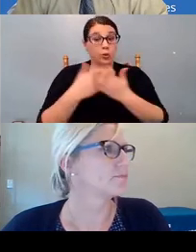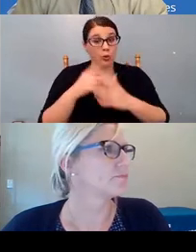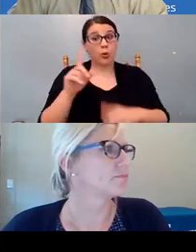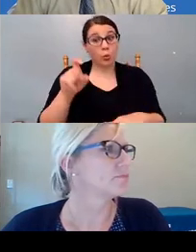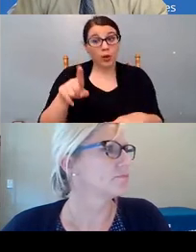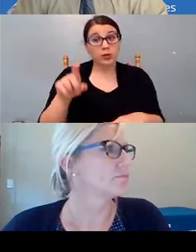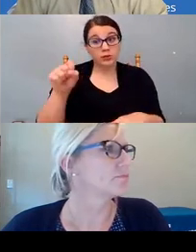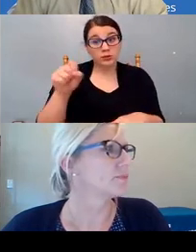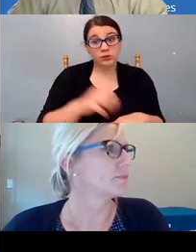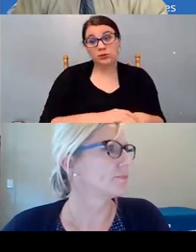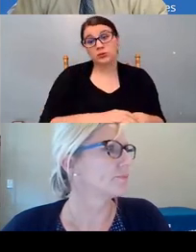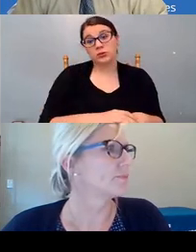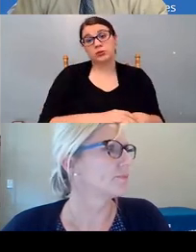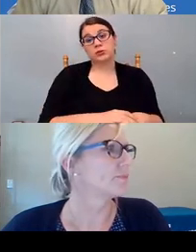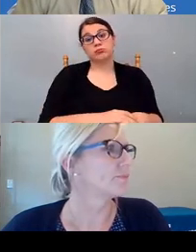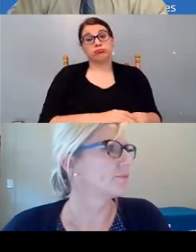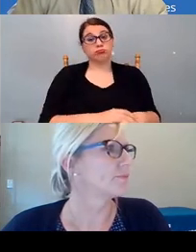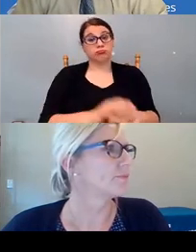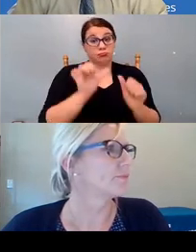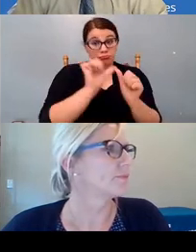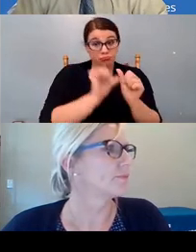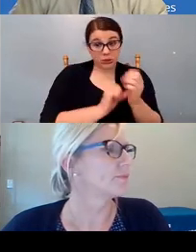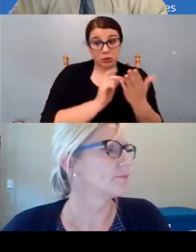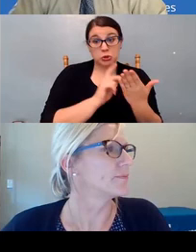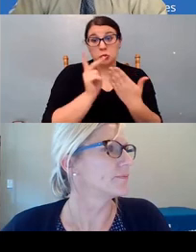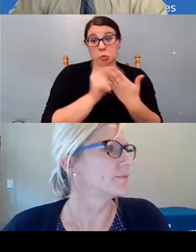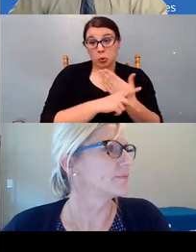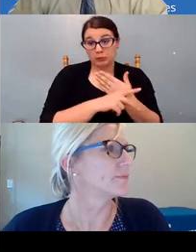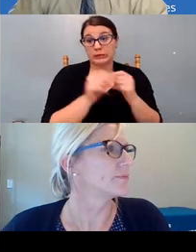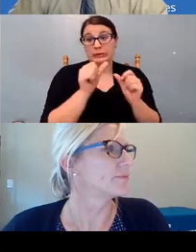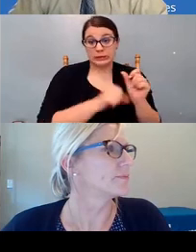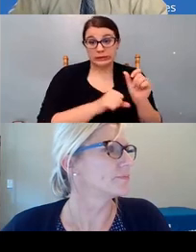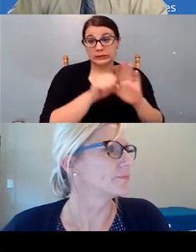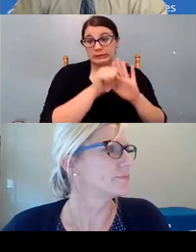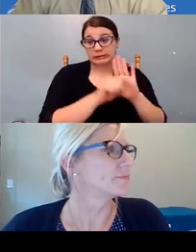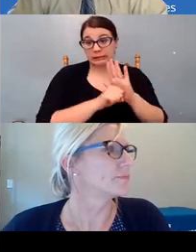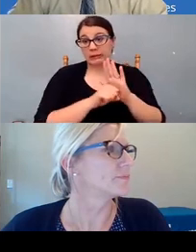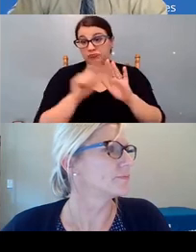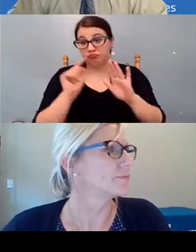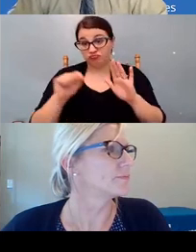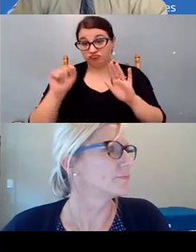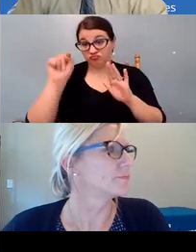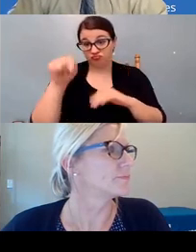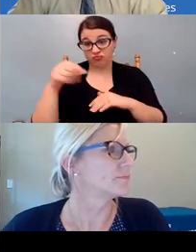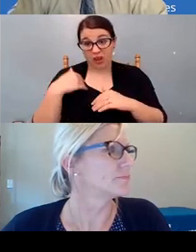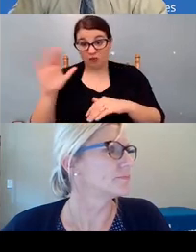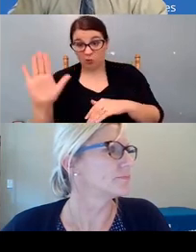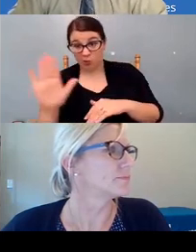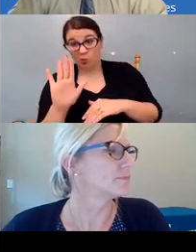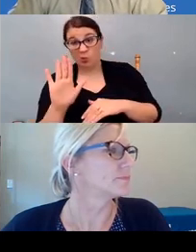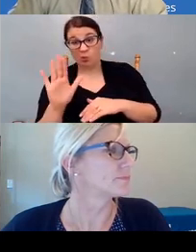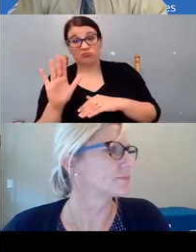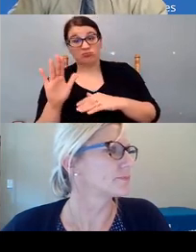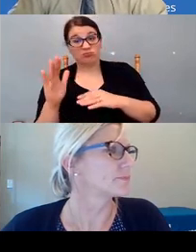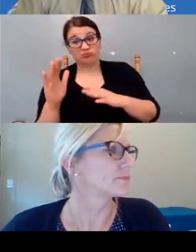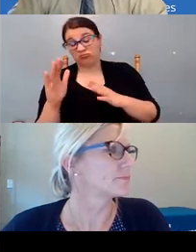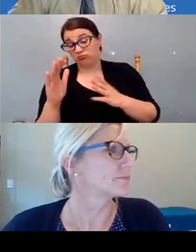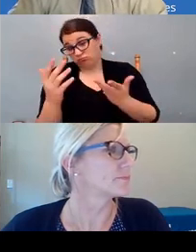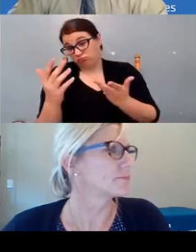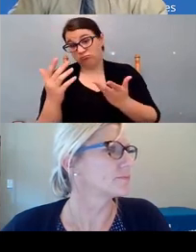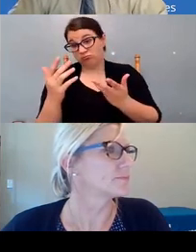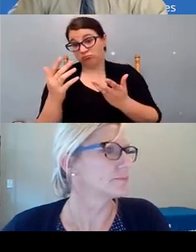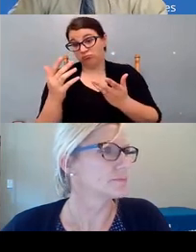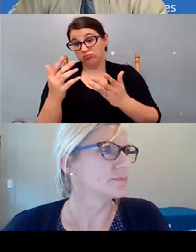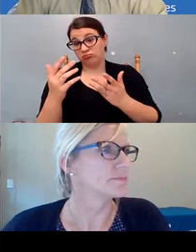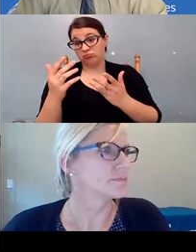question. So each program in each state has the ability to set whatever those parameters are for their state. I